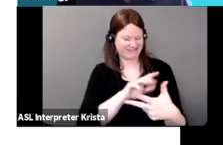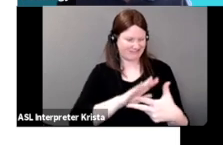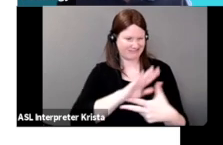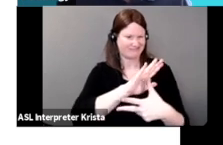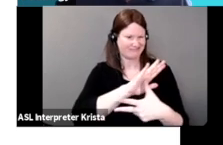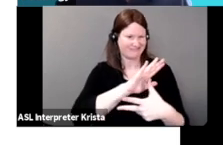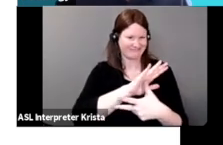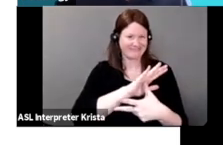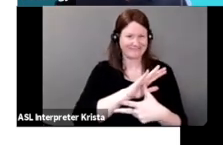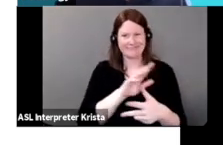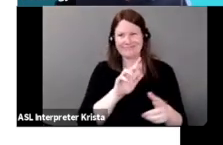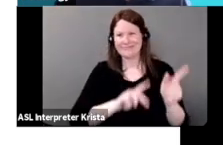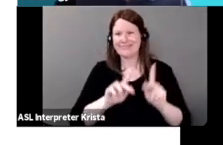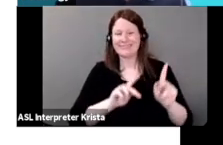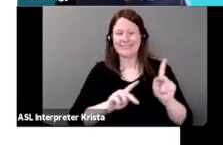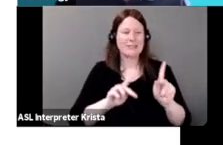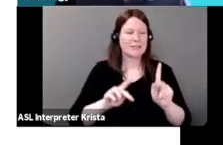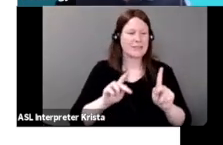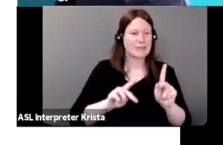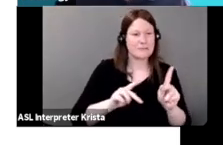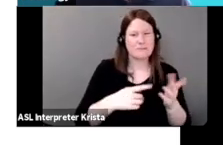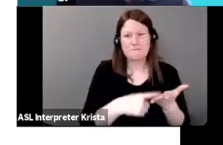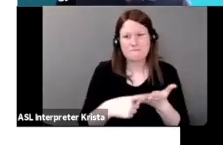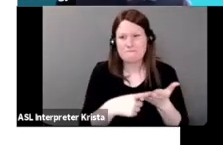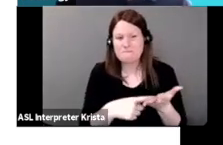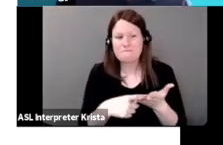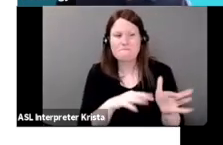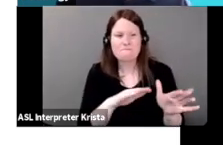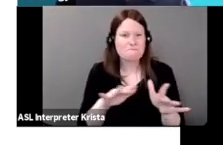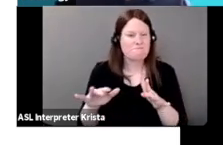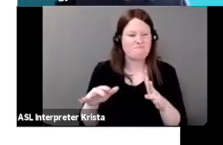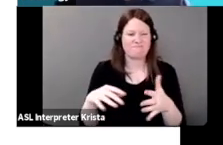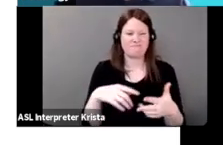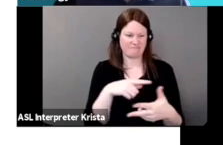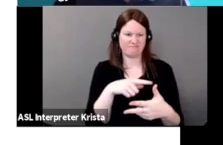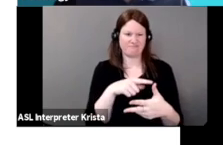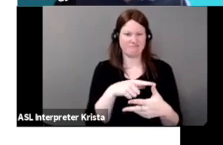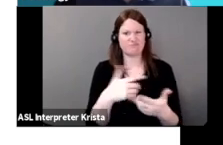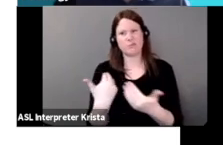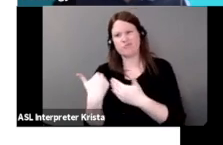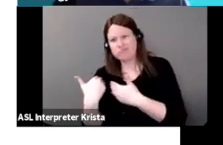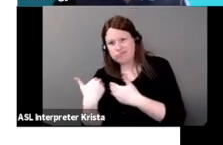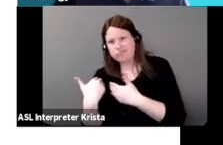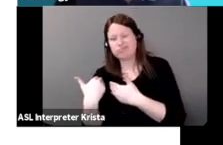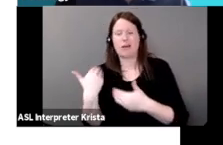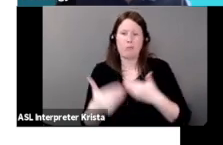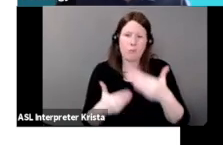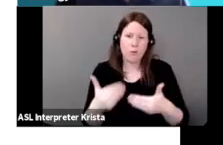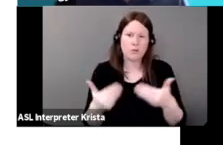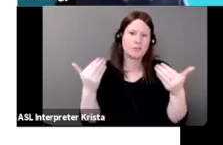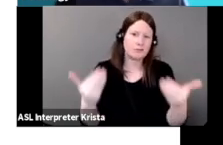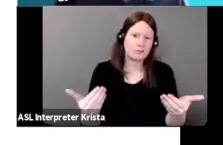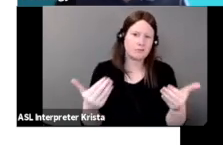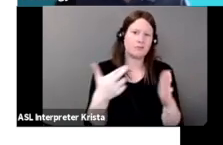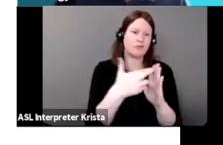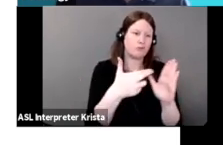elephant in the room with all of these. It has the most onerous registration regime, and when people talk about the cost